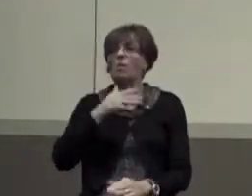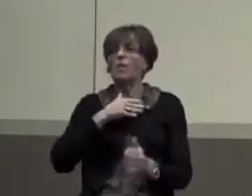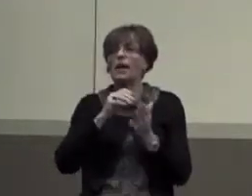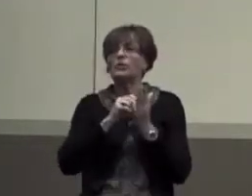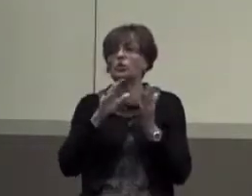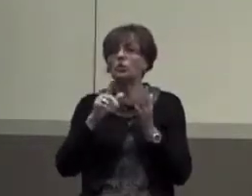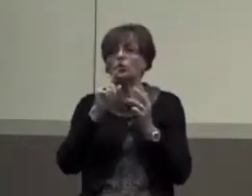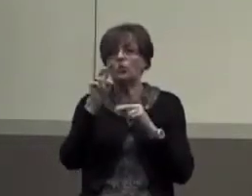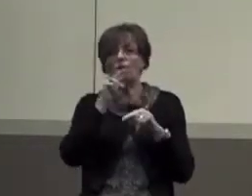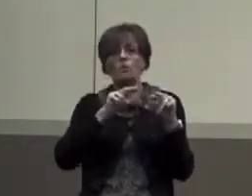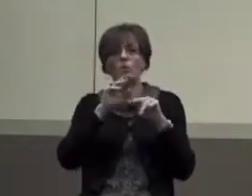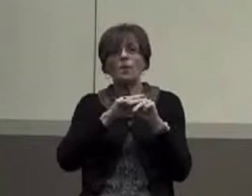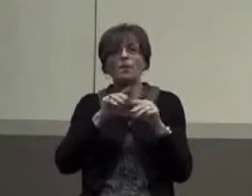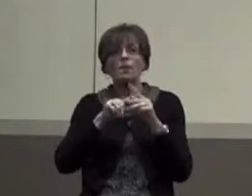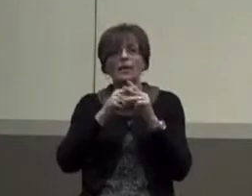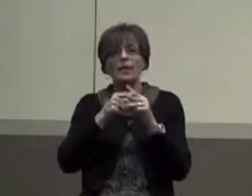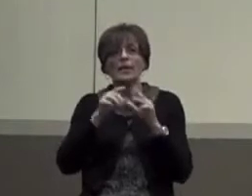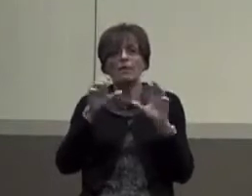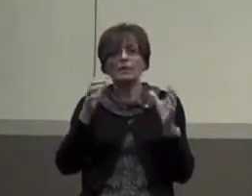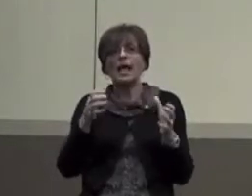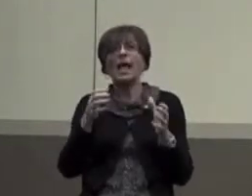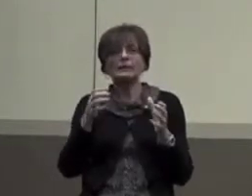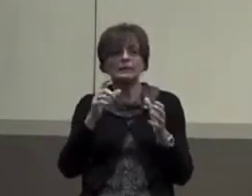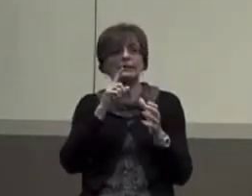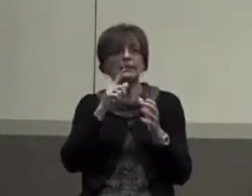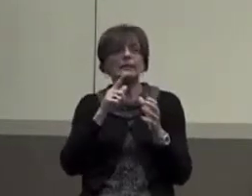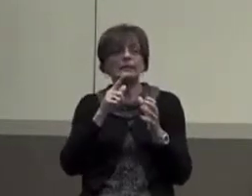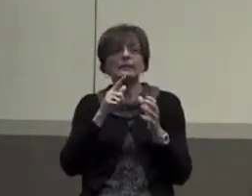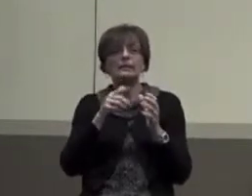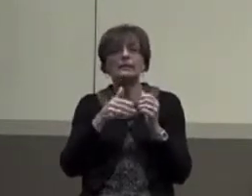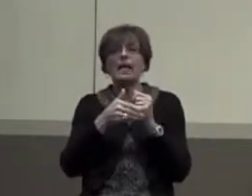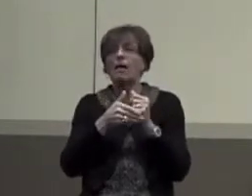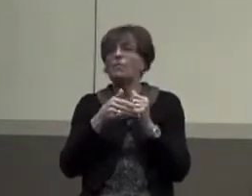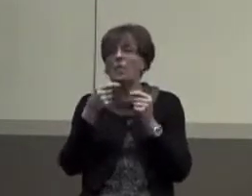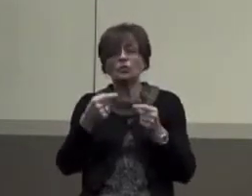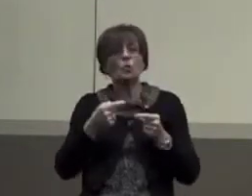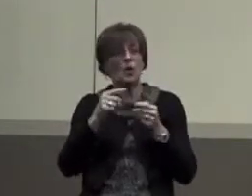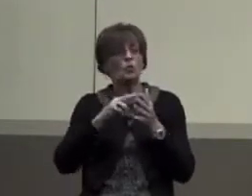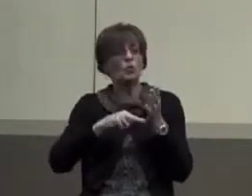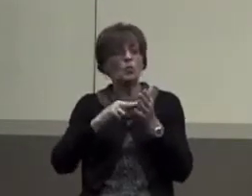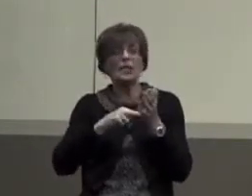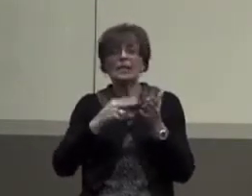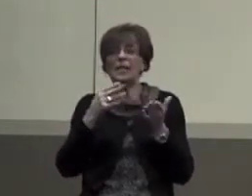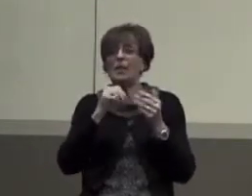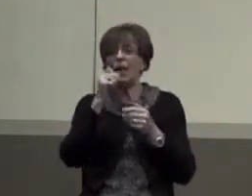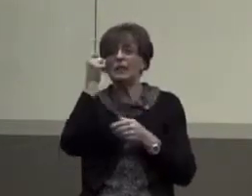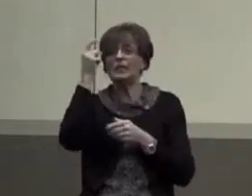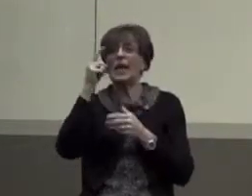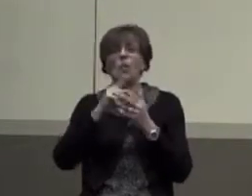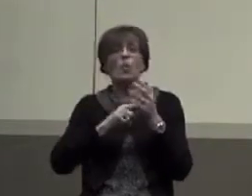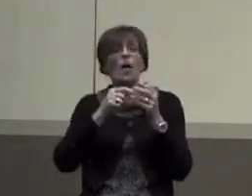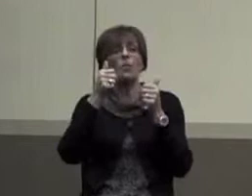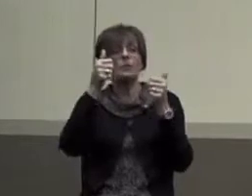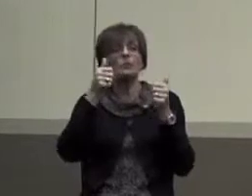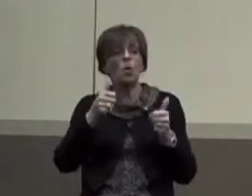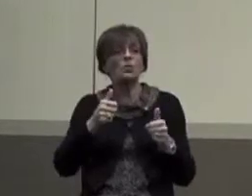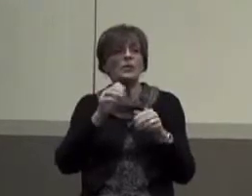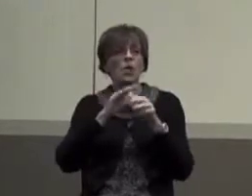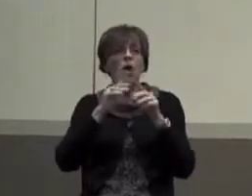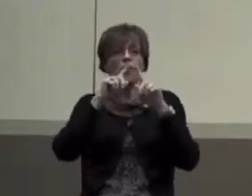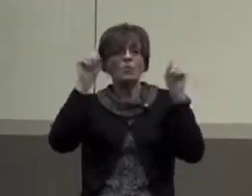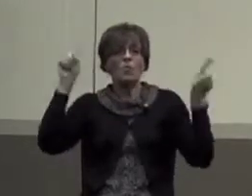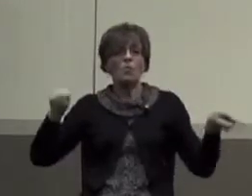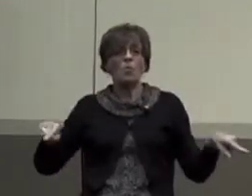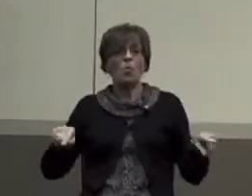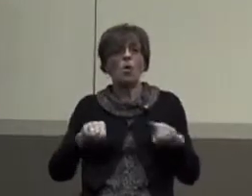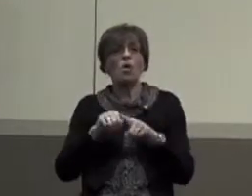at the beginning of class was very helpful, because if they really struggled to read, they might not understand what was posted up on the board. So we would review